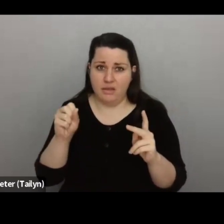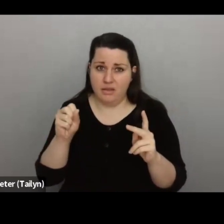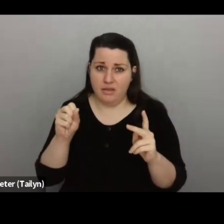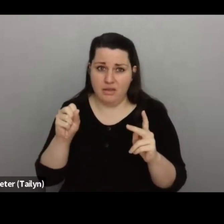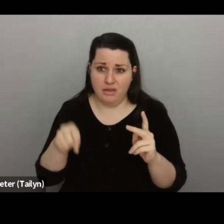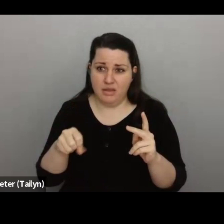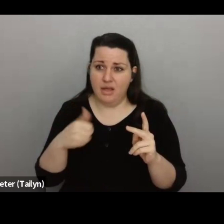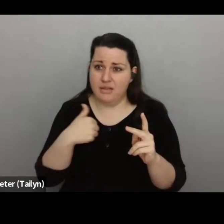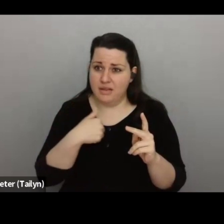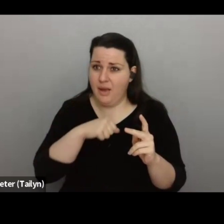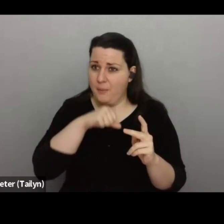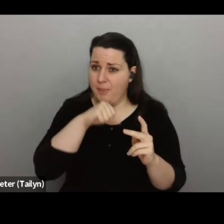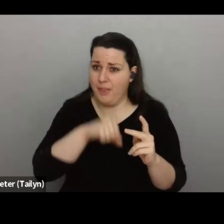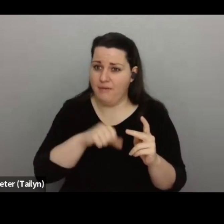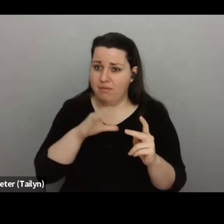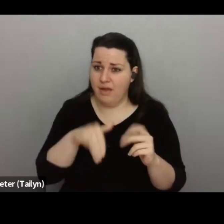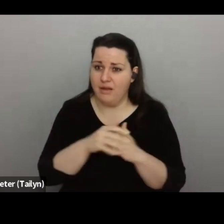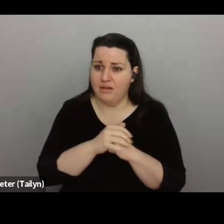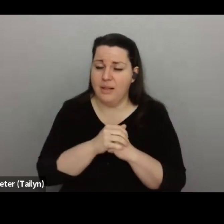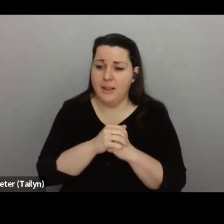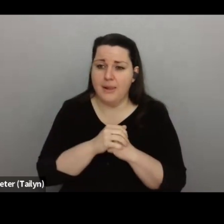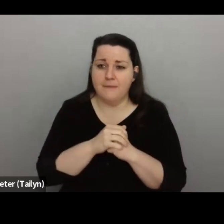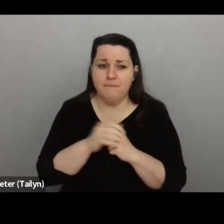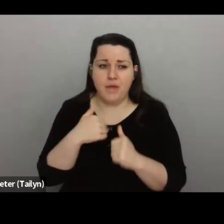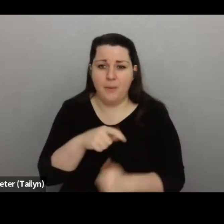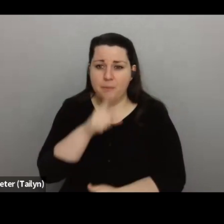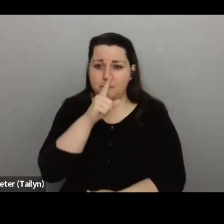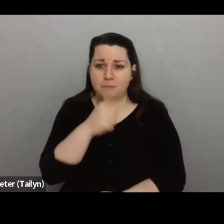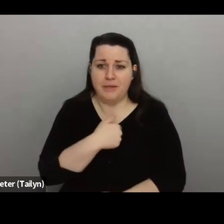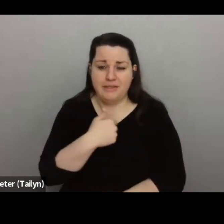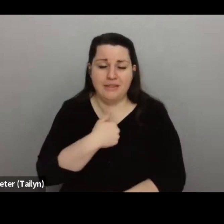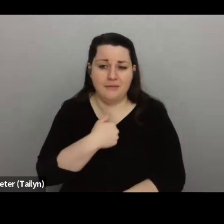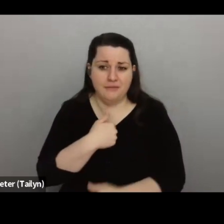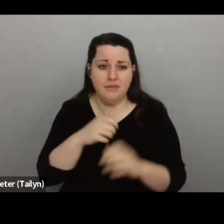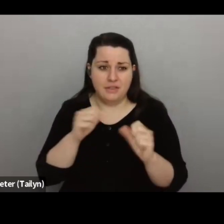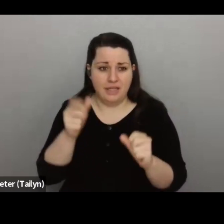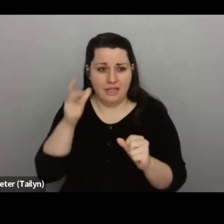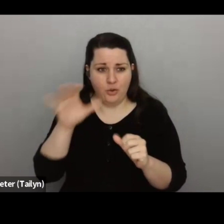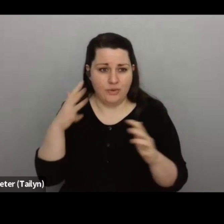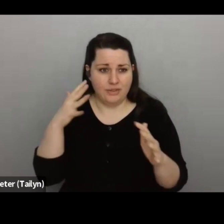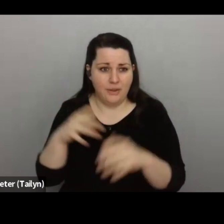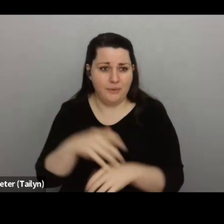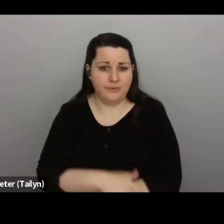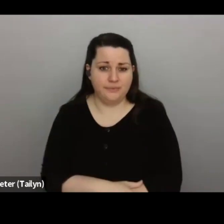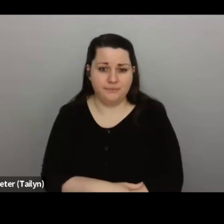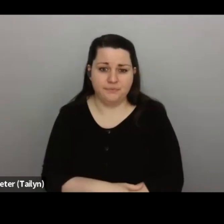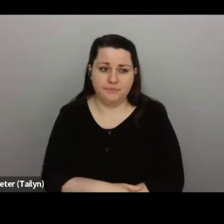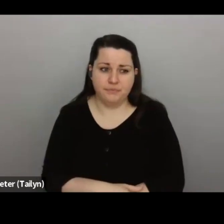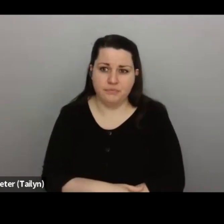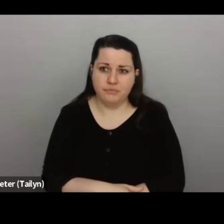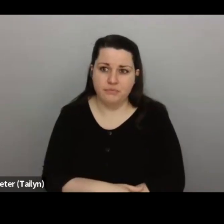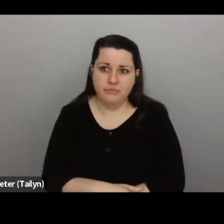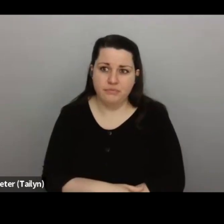love to hear your sound. I will mute myself so that way we can hear your sound.